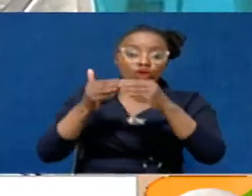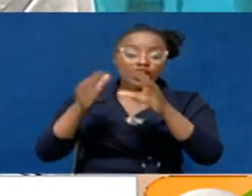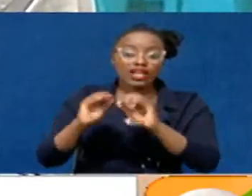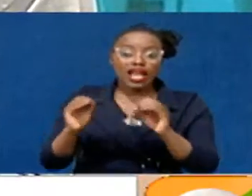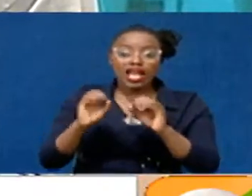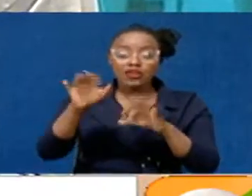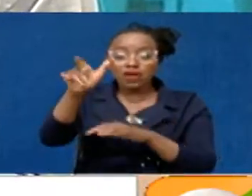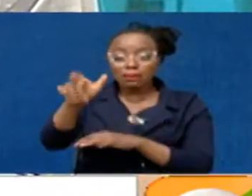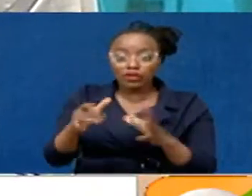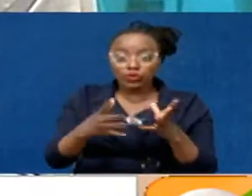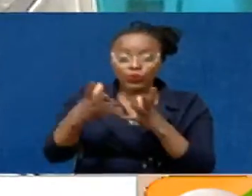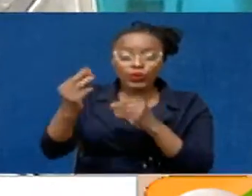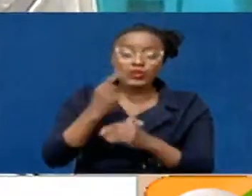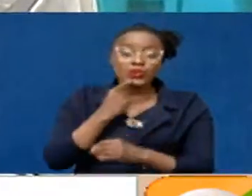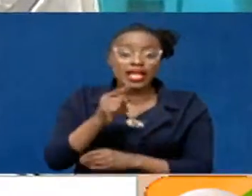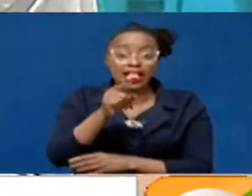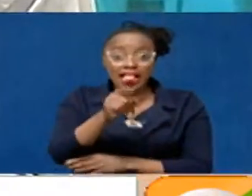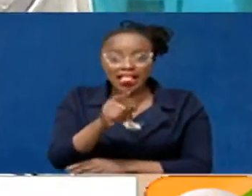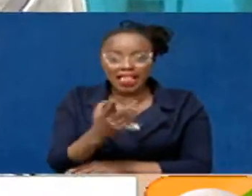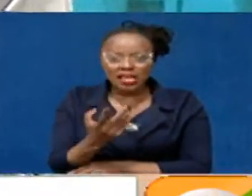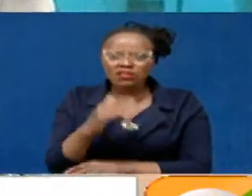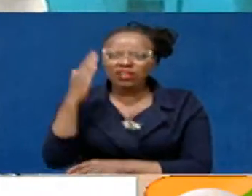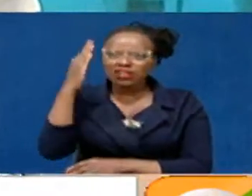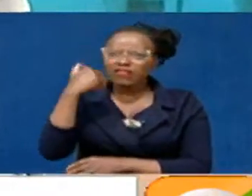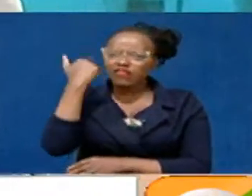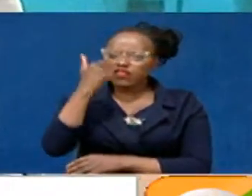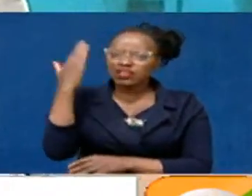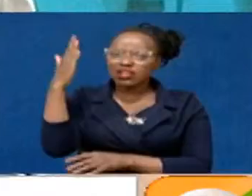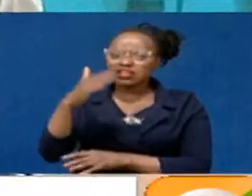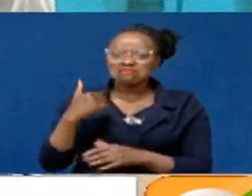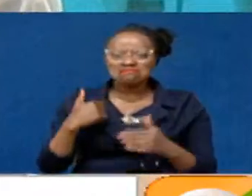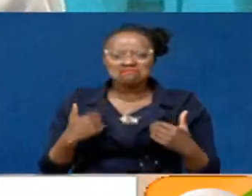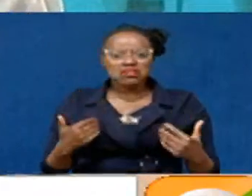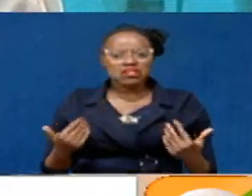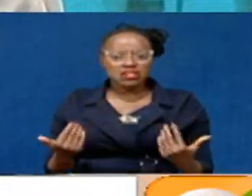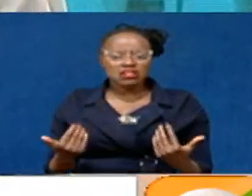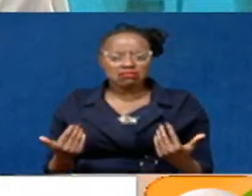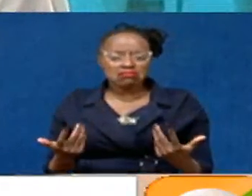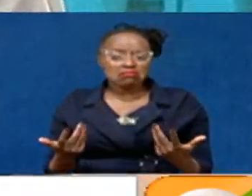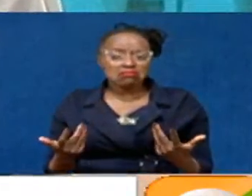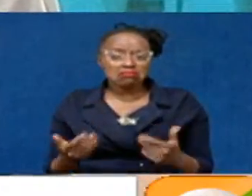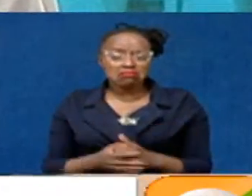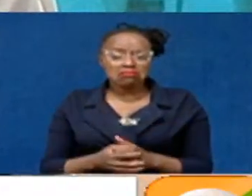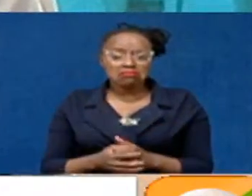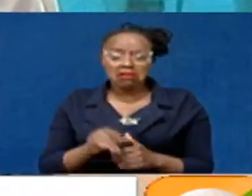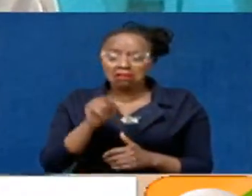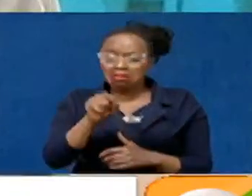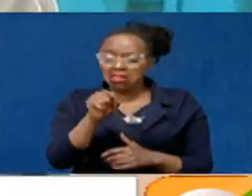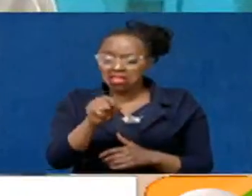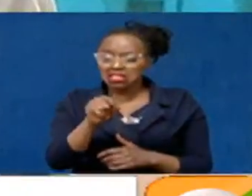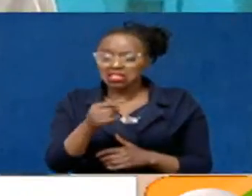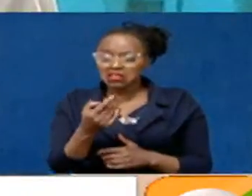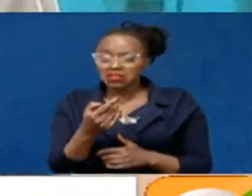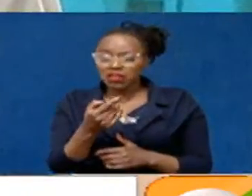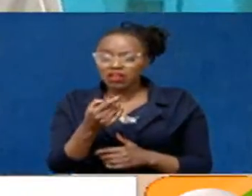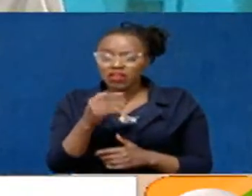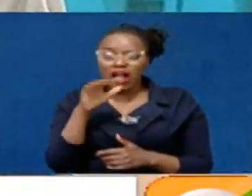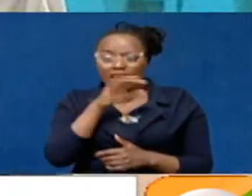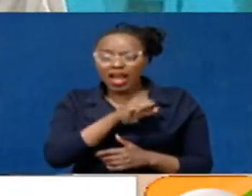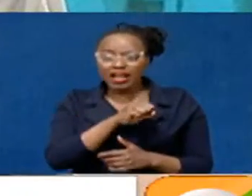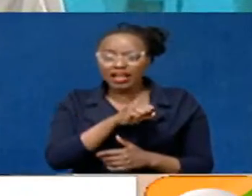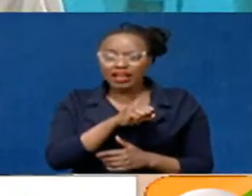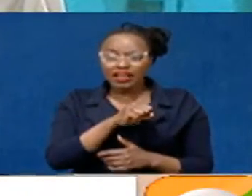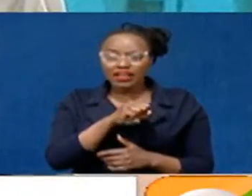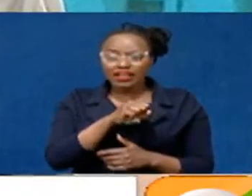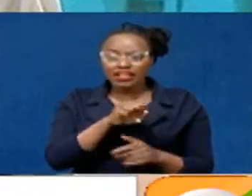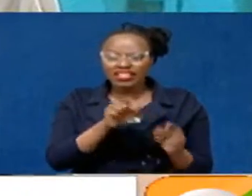someone is going to tell you with a straight face that actually this is black, and you